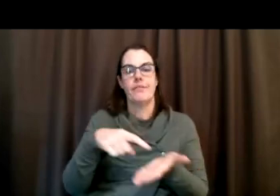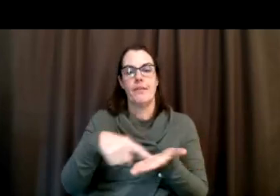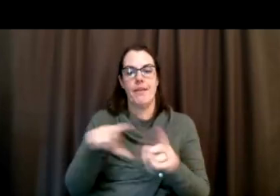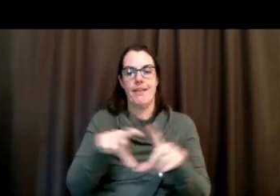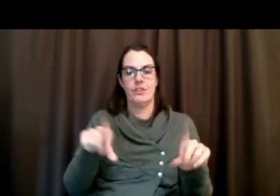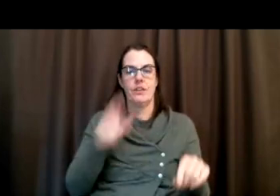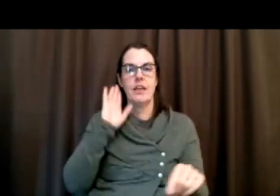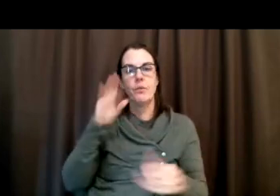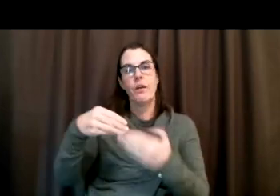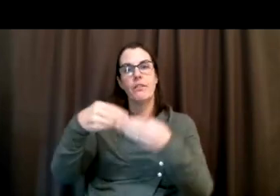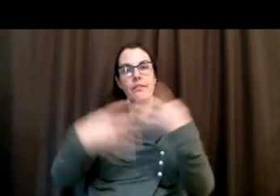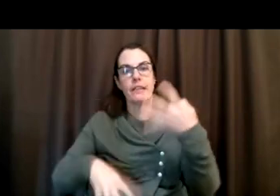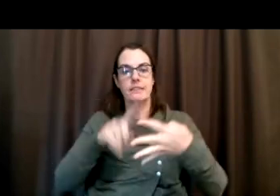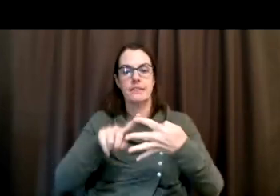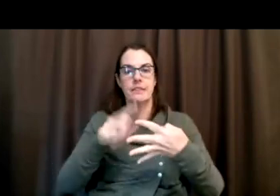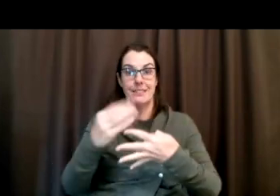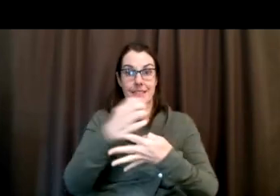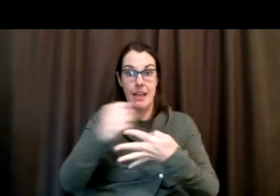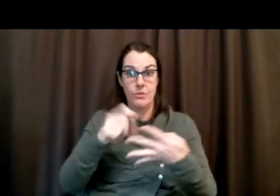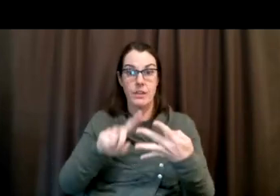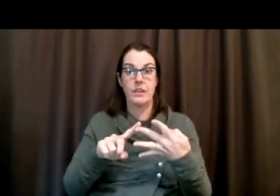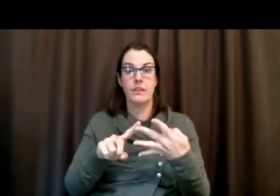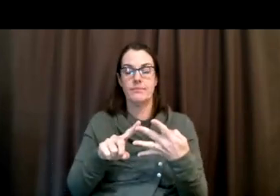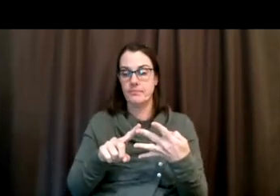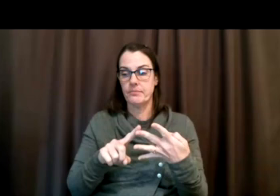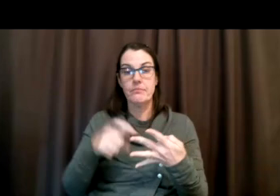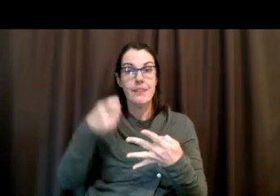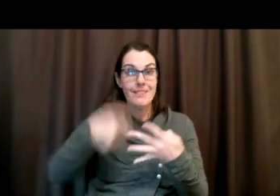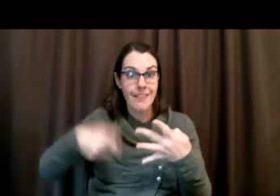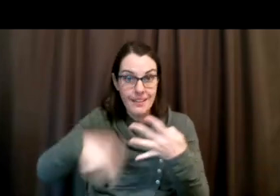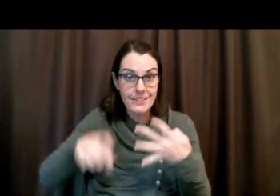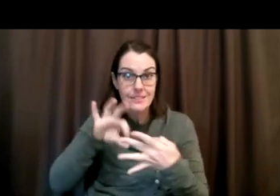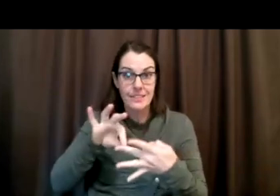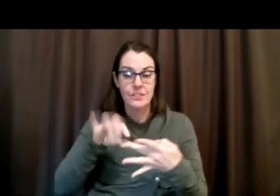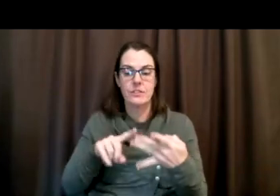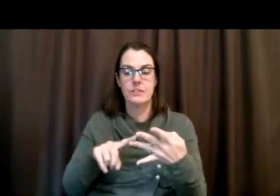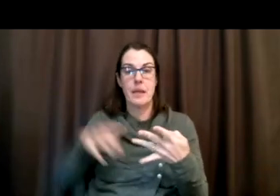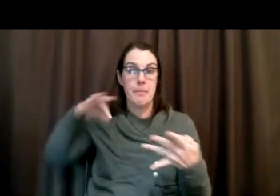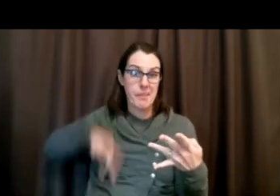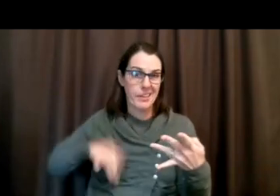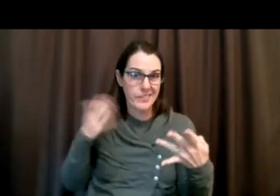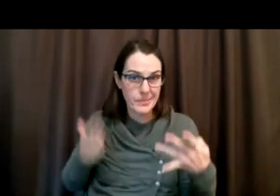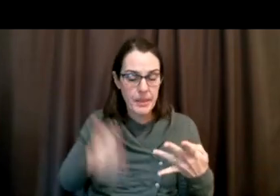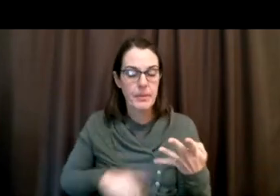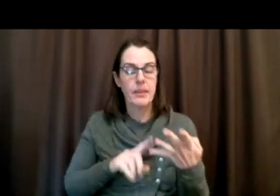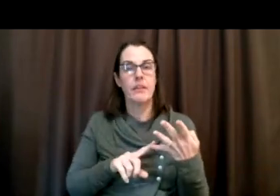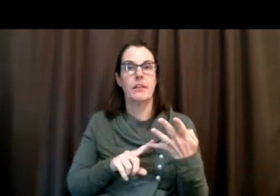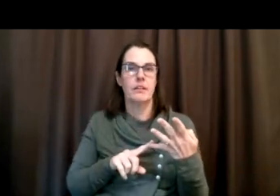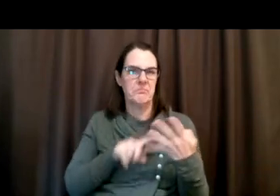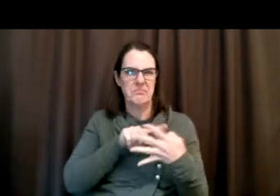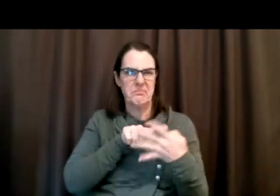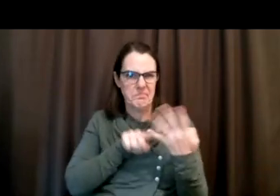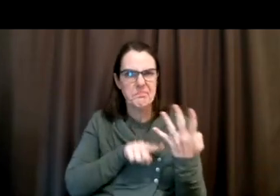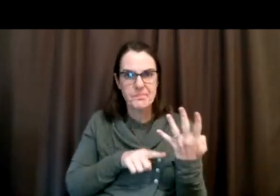costs and the taxes associated with it, the benefits maybe. So what